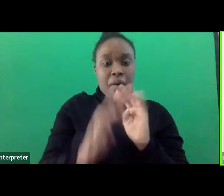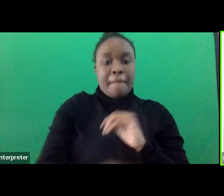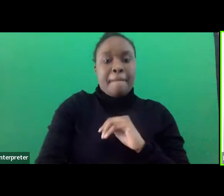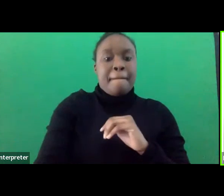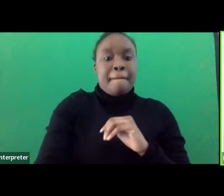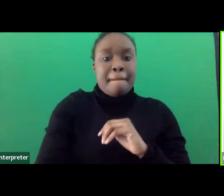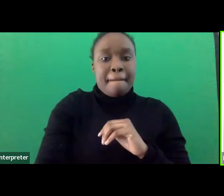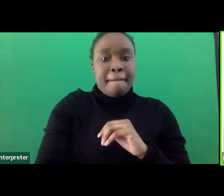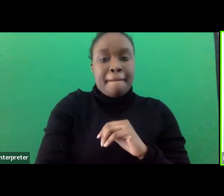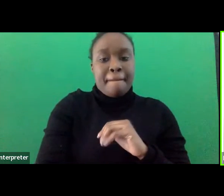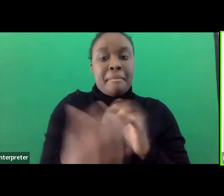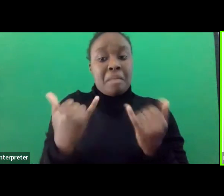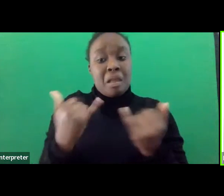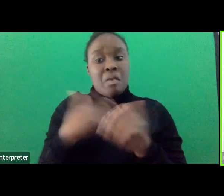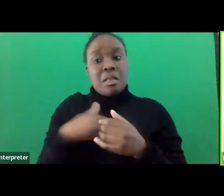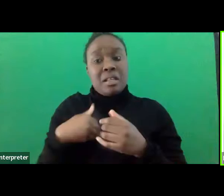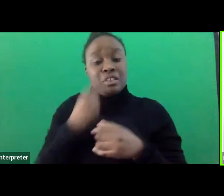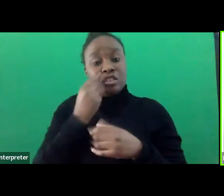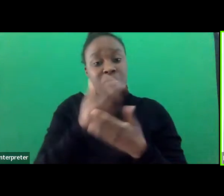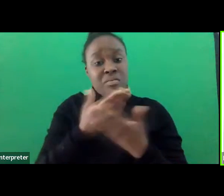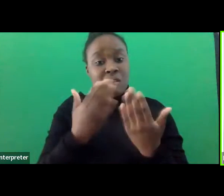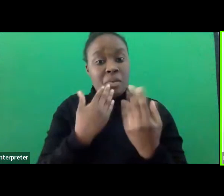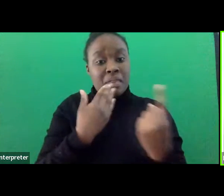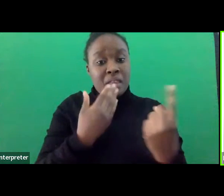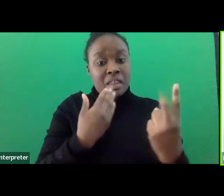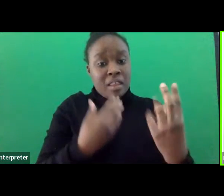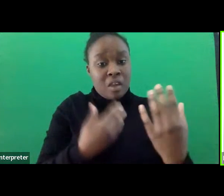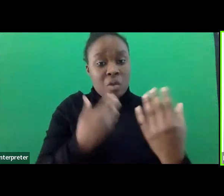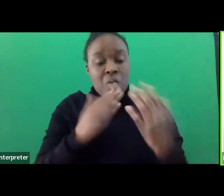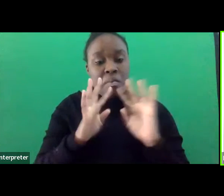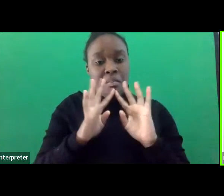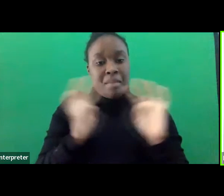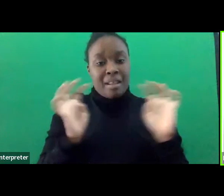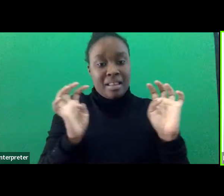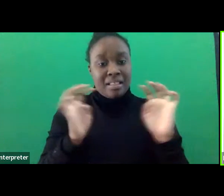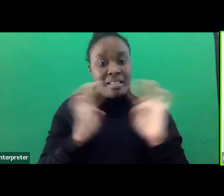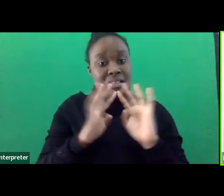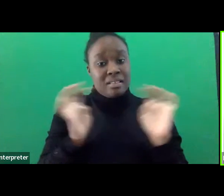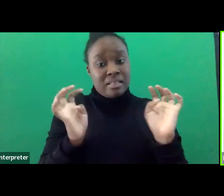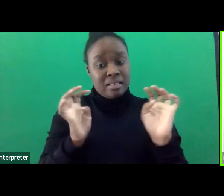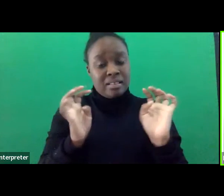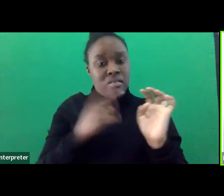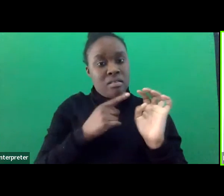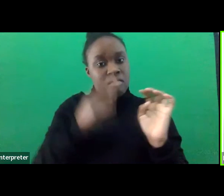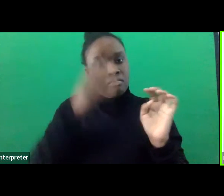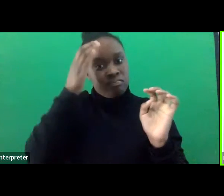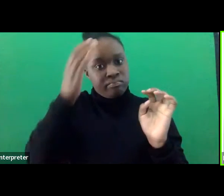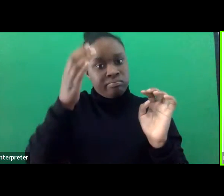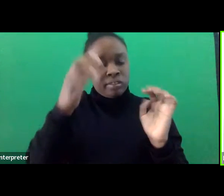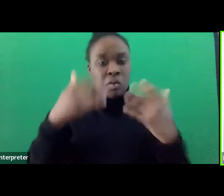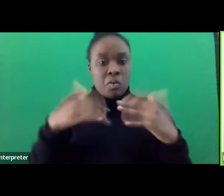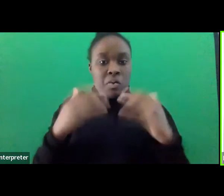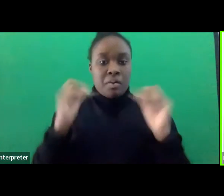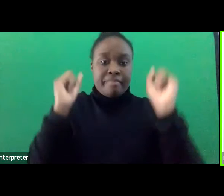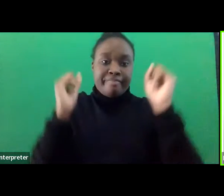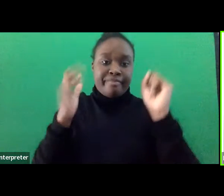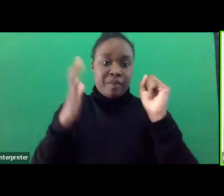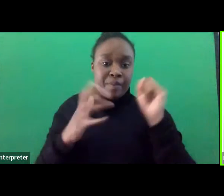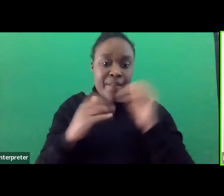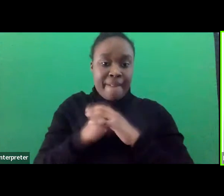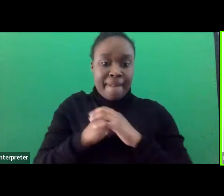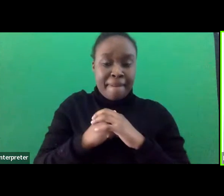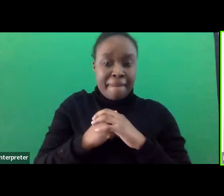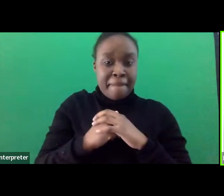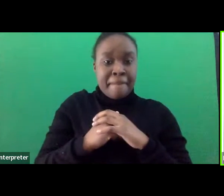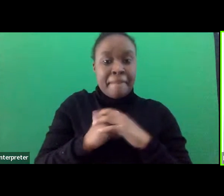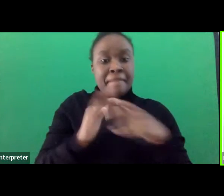conclude, ladies and gentlemen, by thanking all of our panelists for the excellent insights they will share, and the organizers for what I know